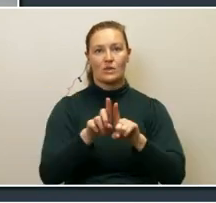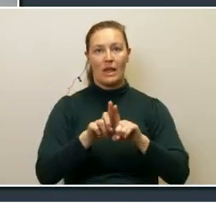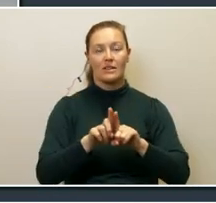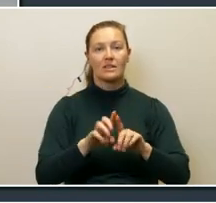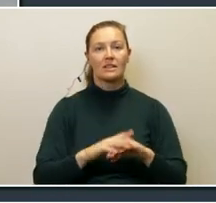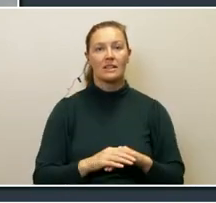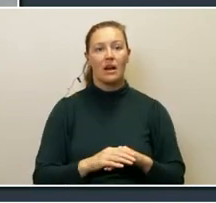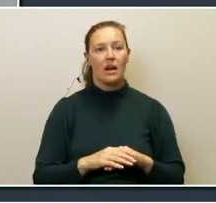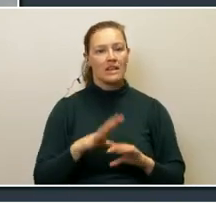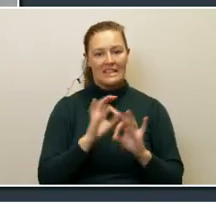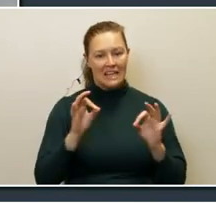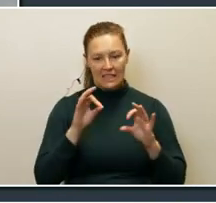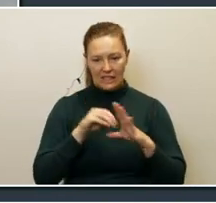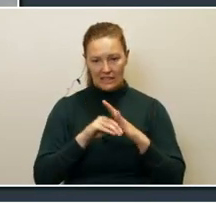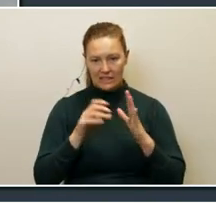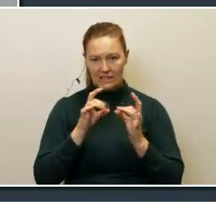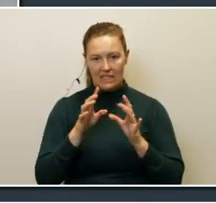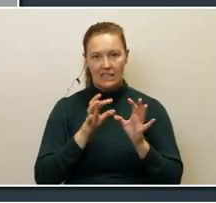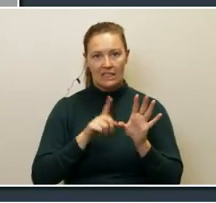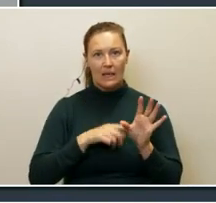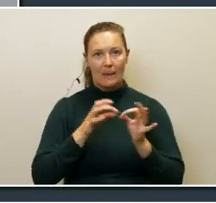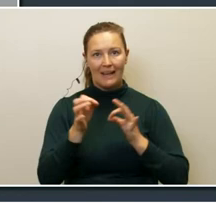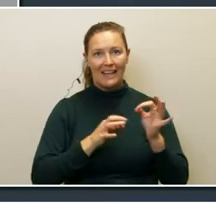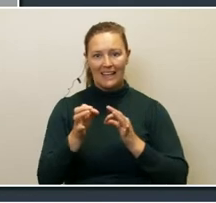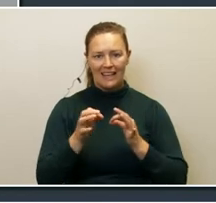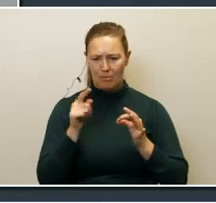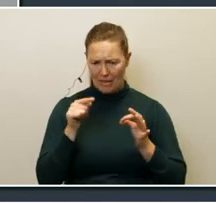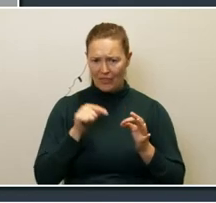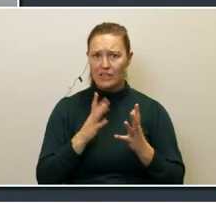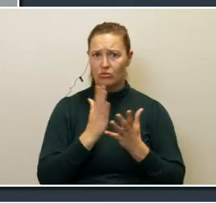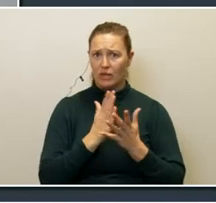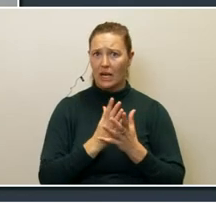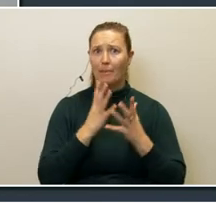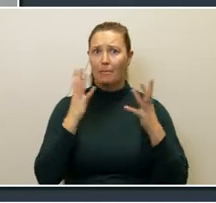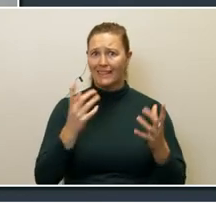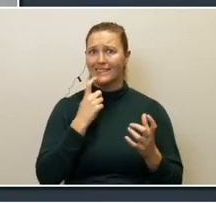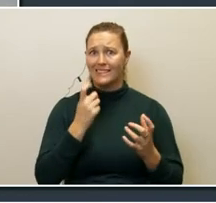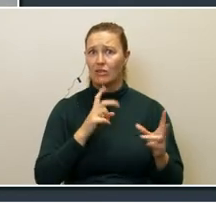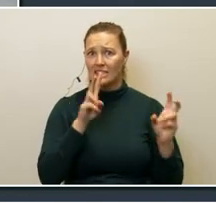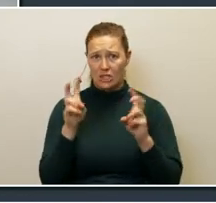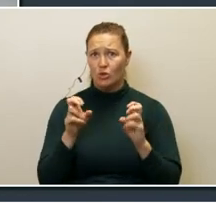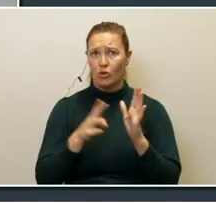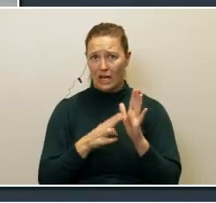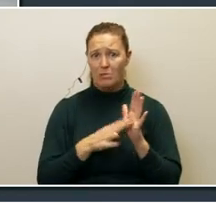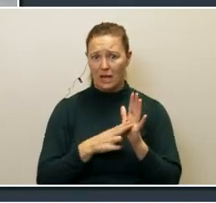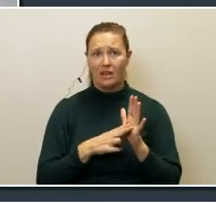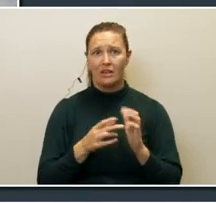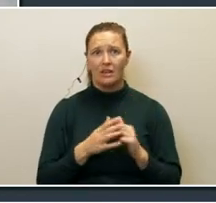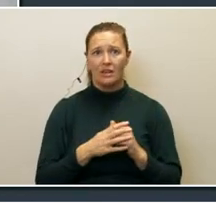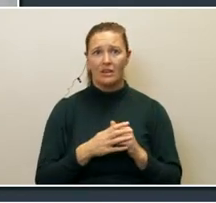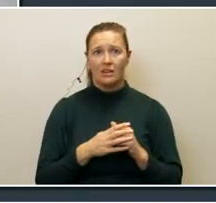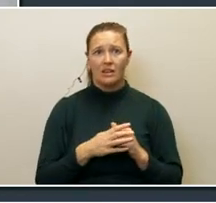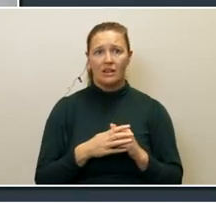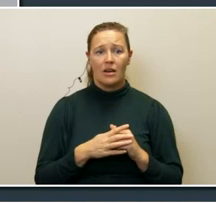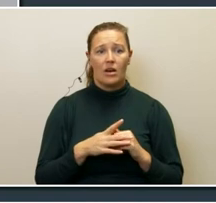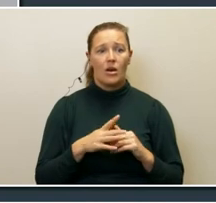the 10-year plan. I may have missed it, but this is potentially an extremely serious issue for Napier because